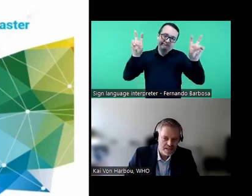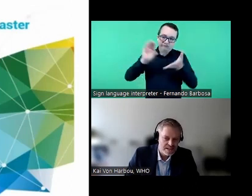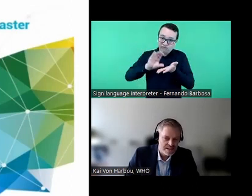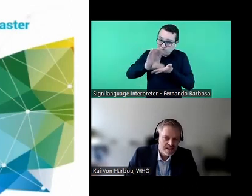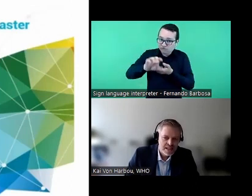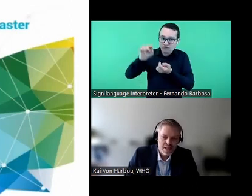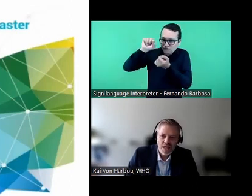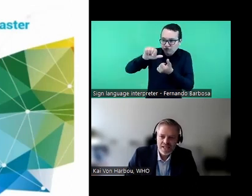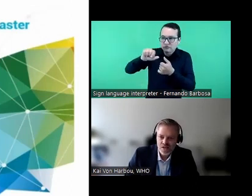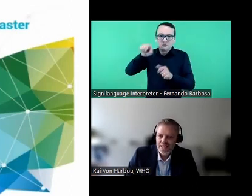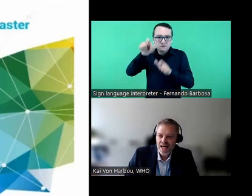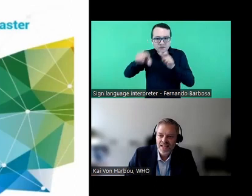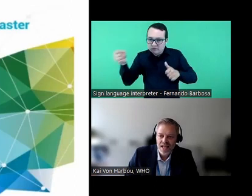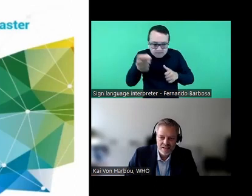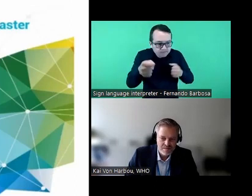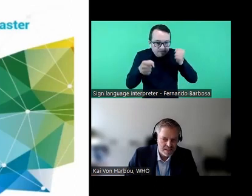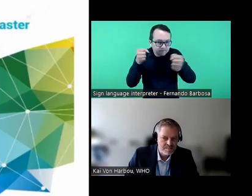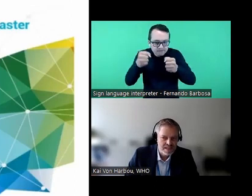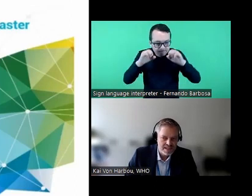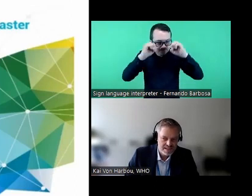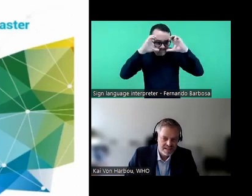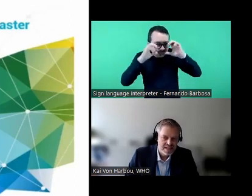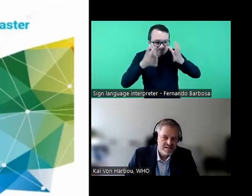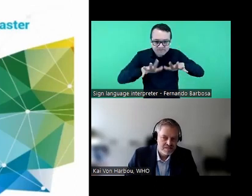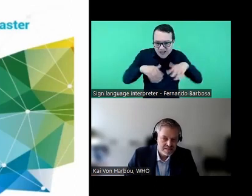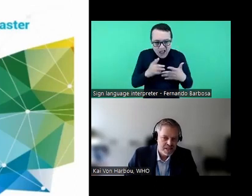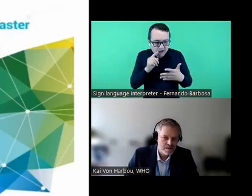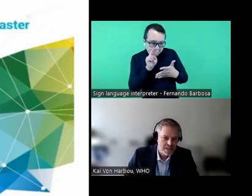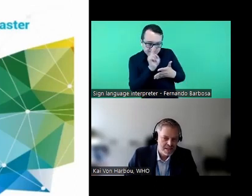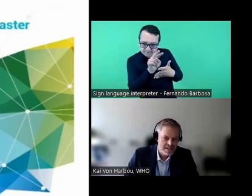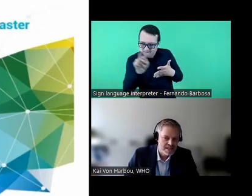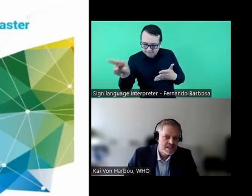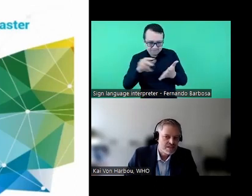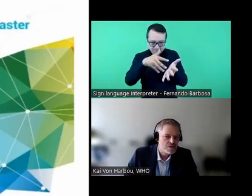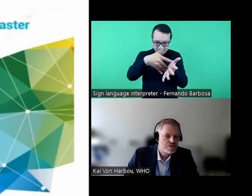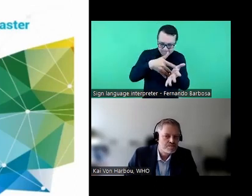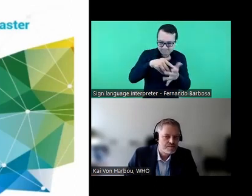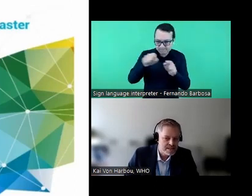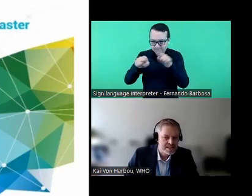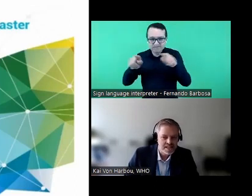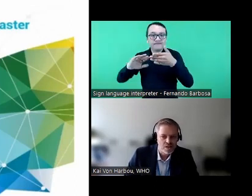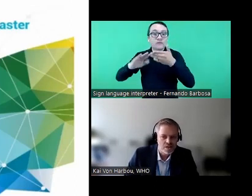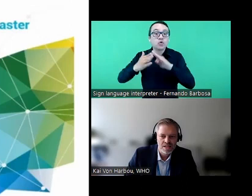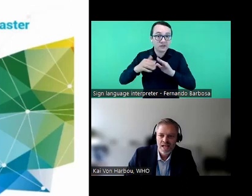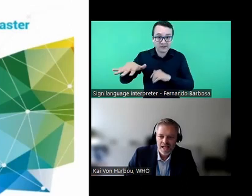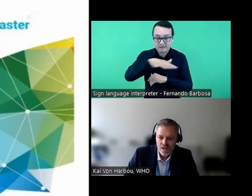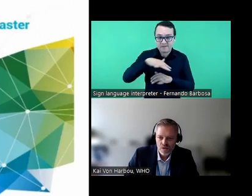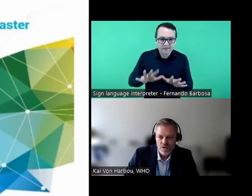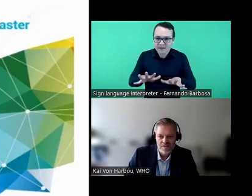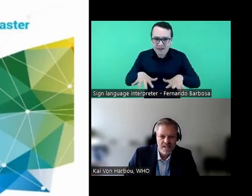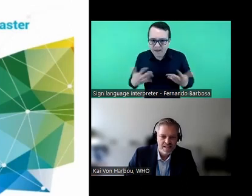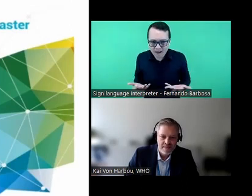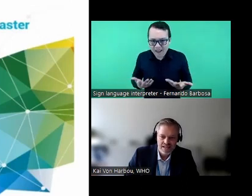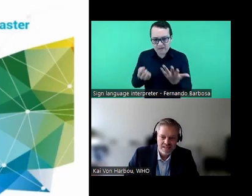of hazards, and by addressing underlying vulnerabilities faced by communities through multisectoral and